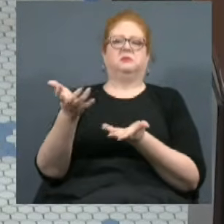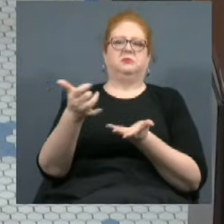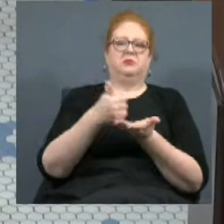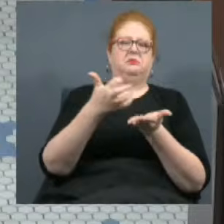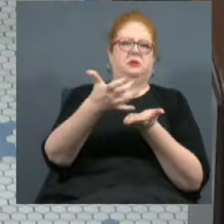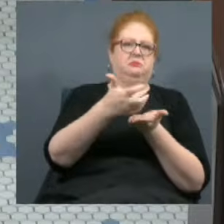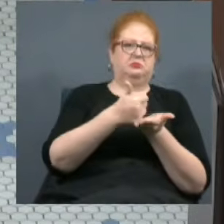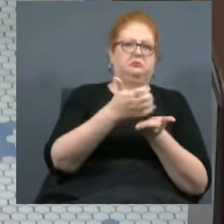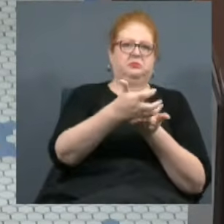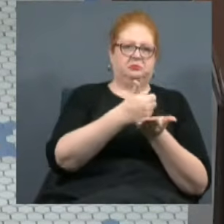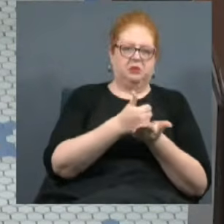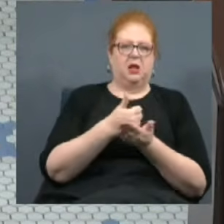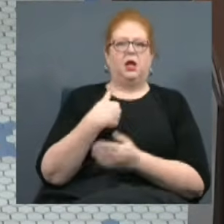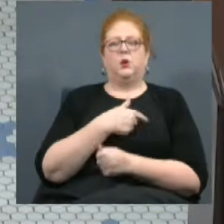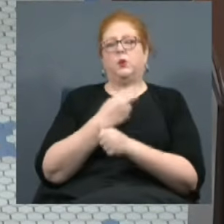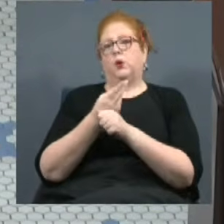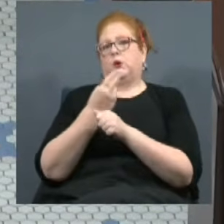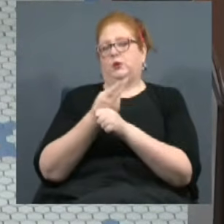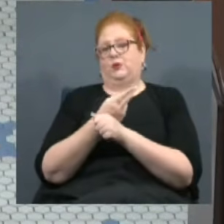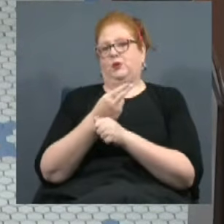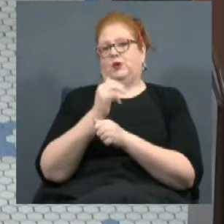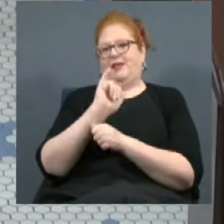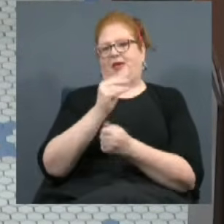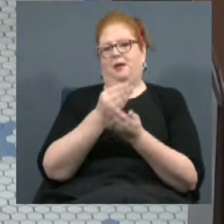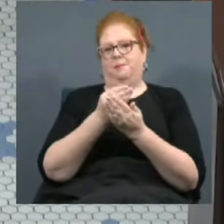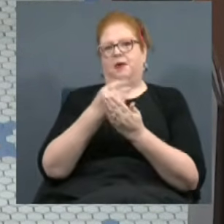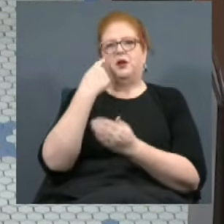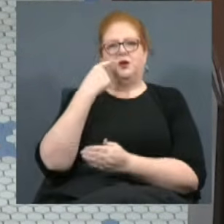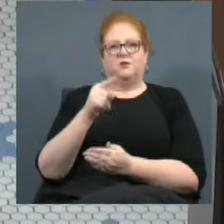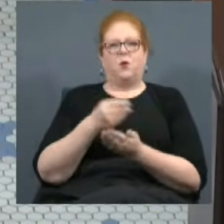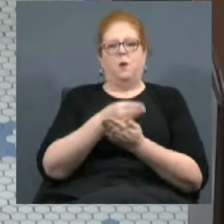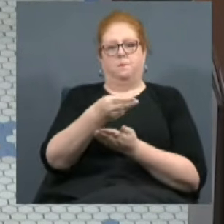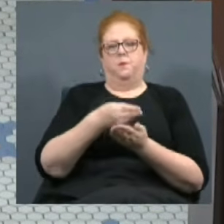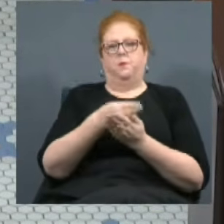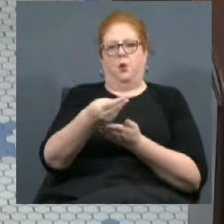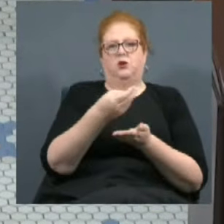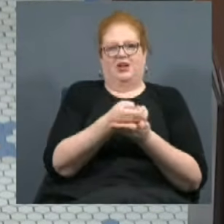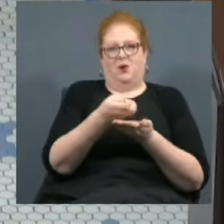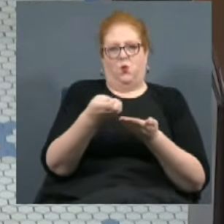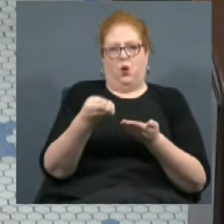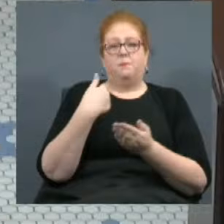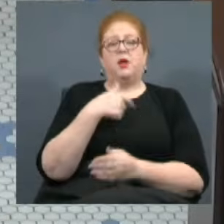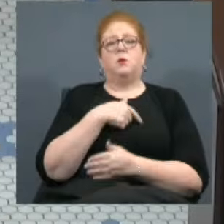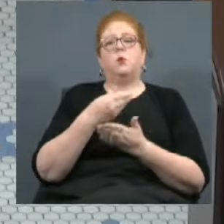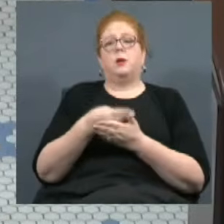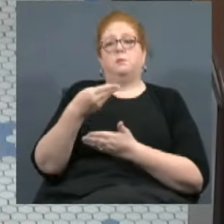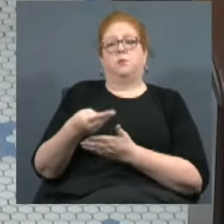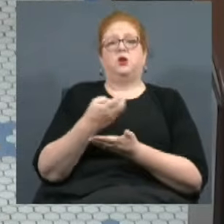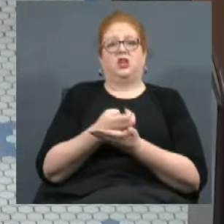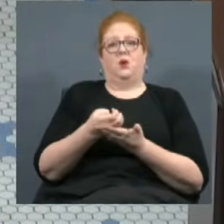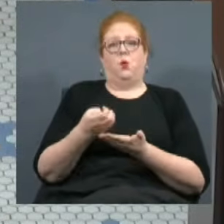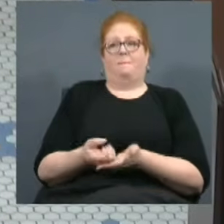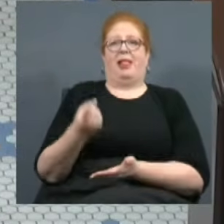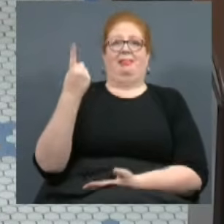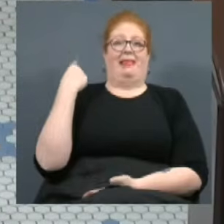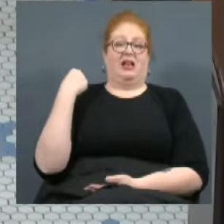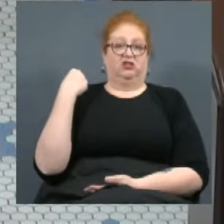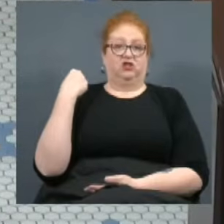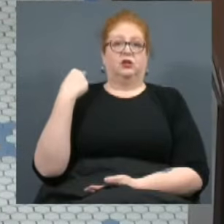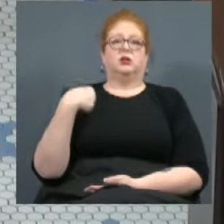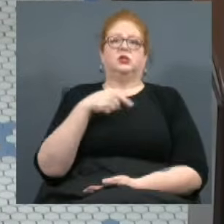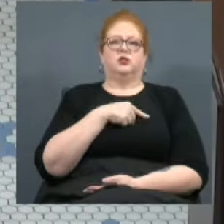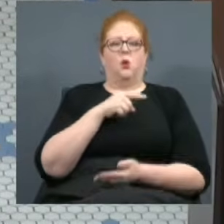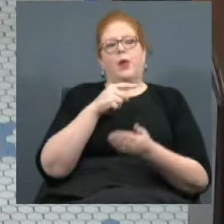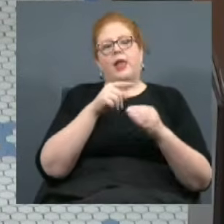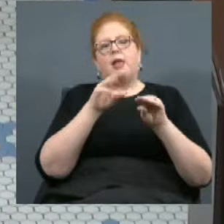use equipment we use that money for purchasing equipment. And so we purchased equipment last year. So we were able to find that